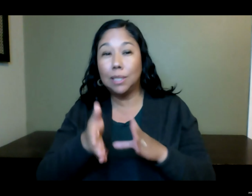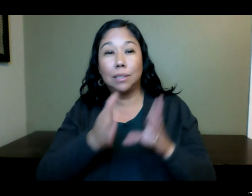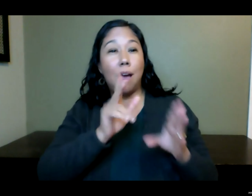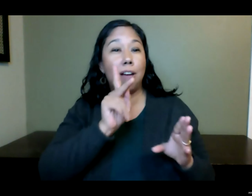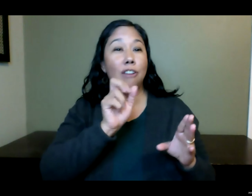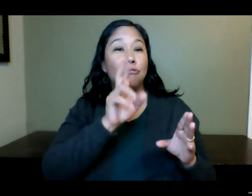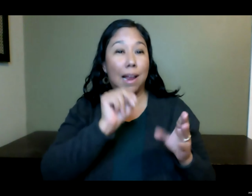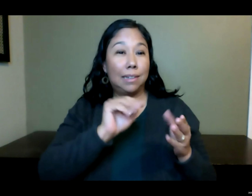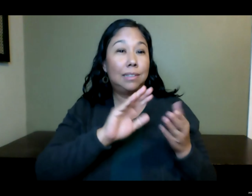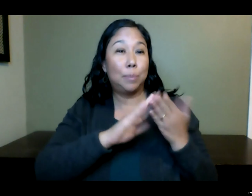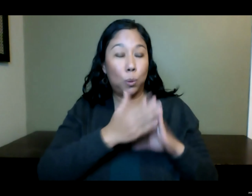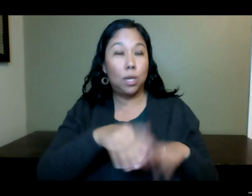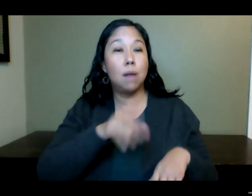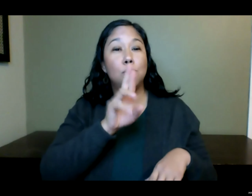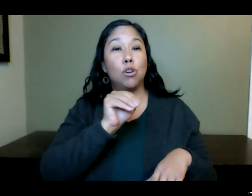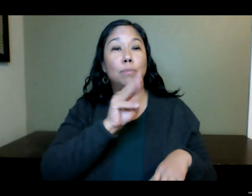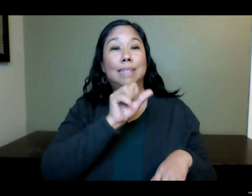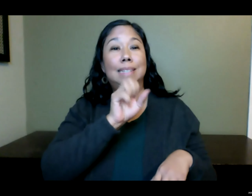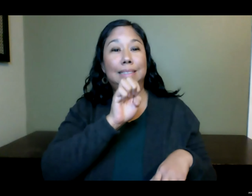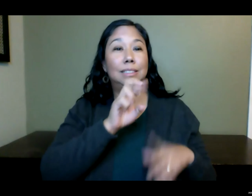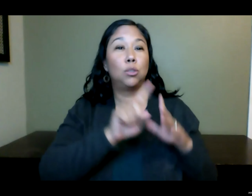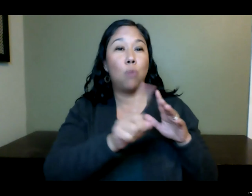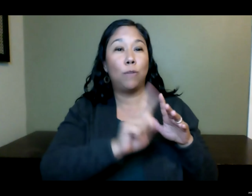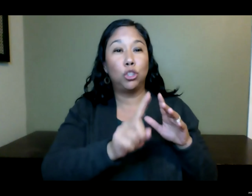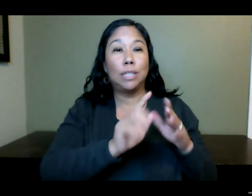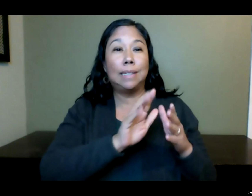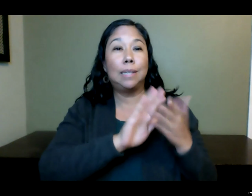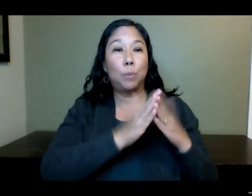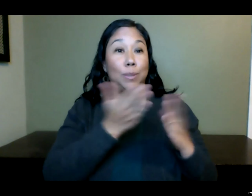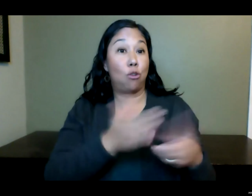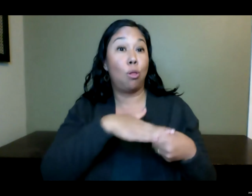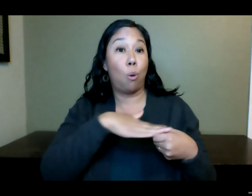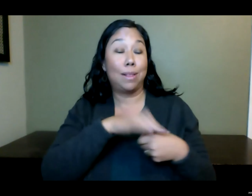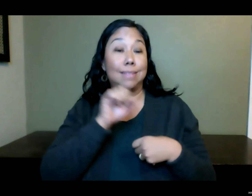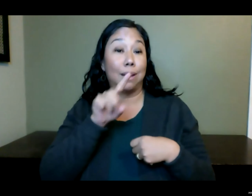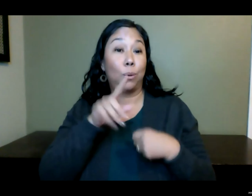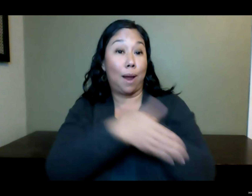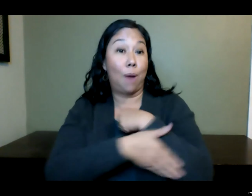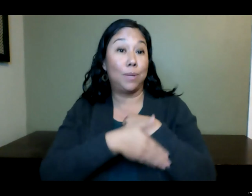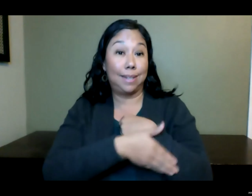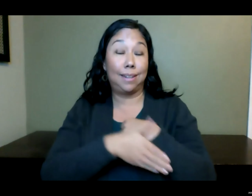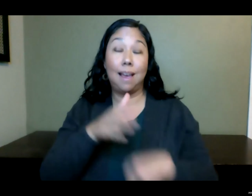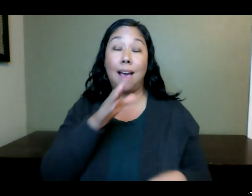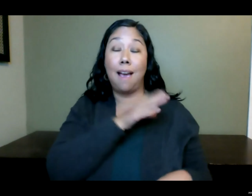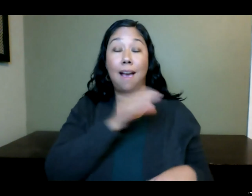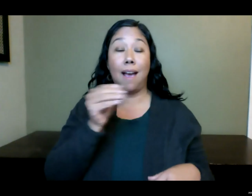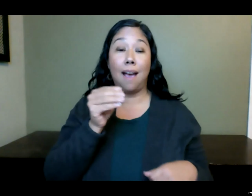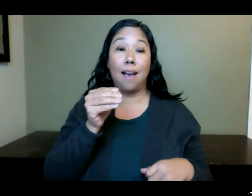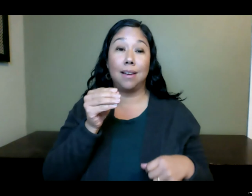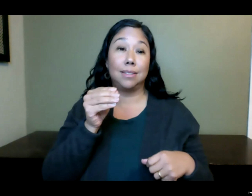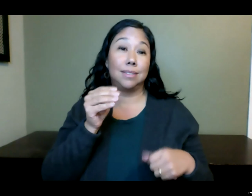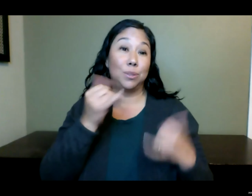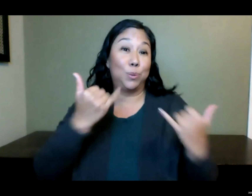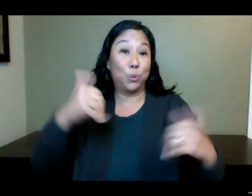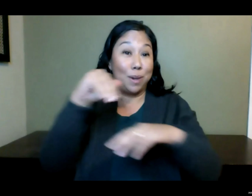Karen, Burmese refugee communities here locally in San Diego County. And tonight